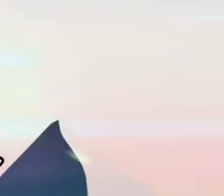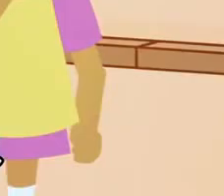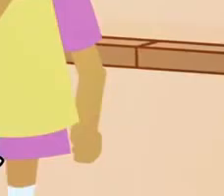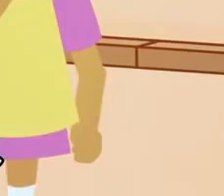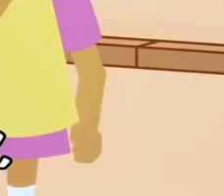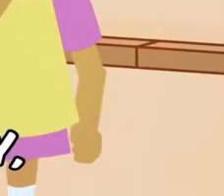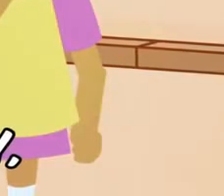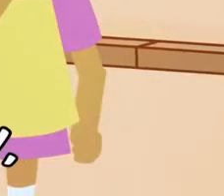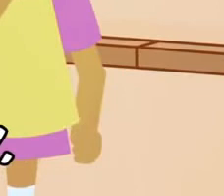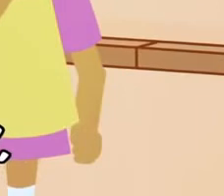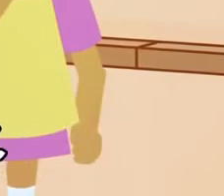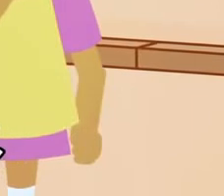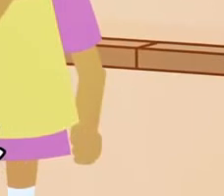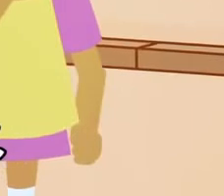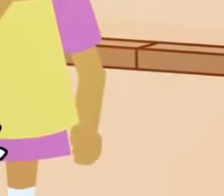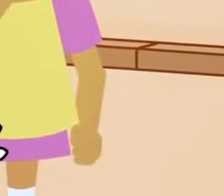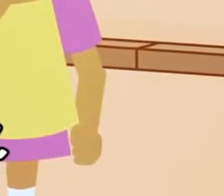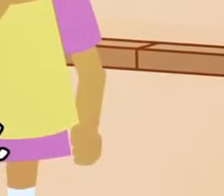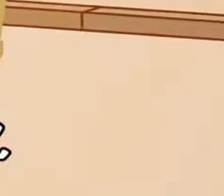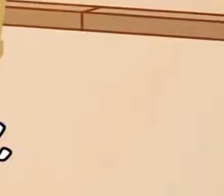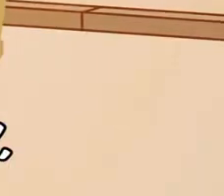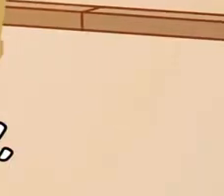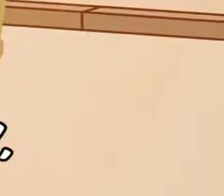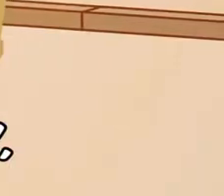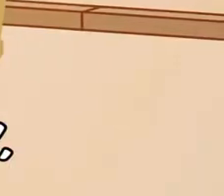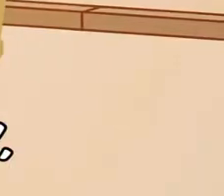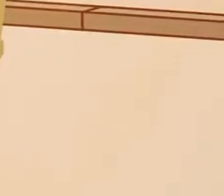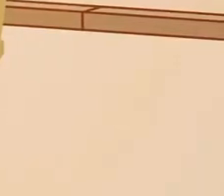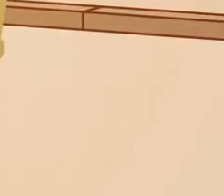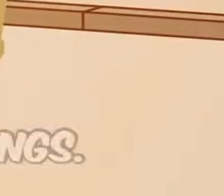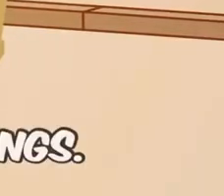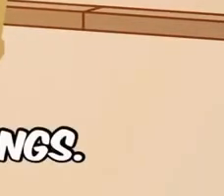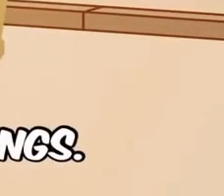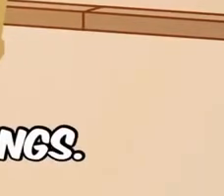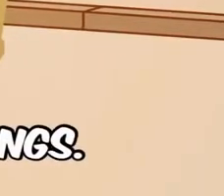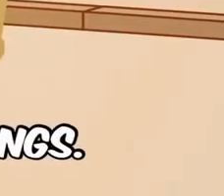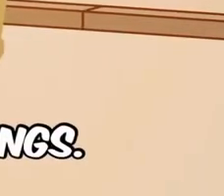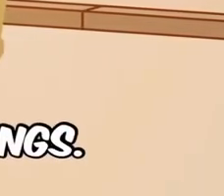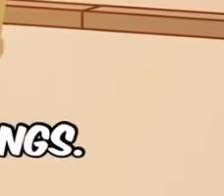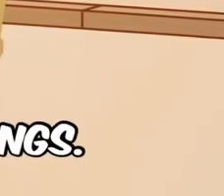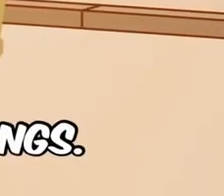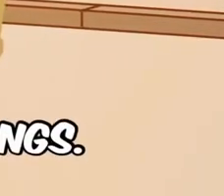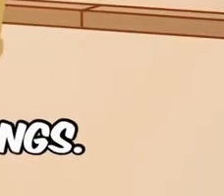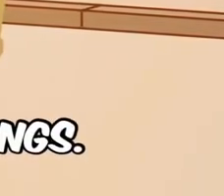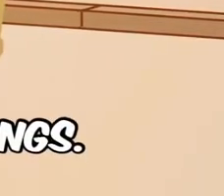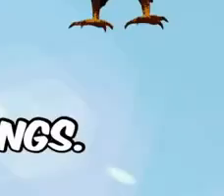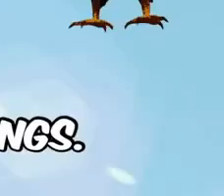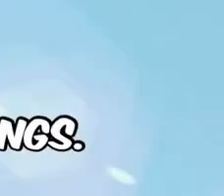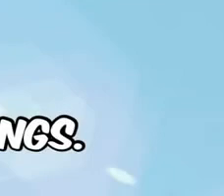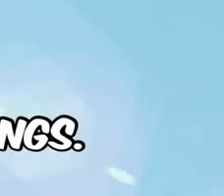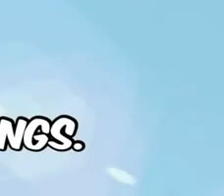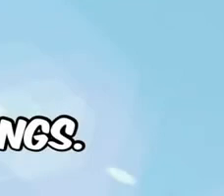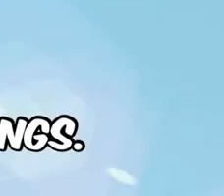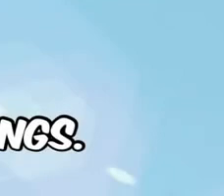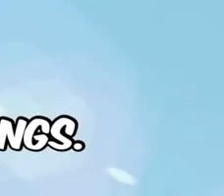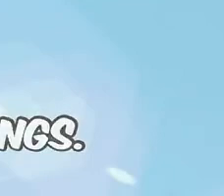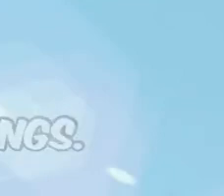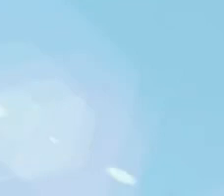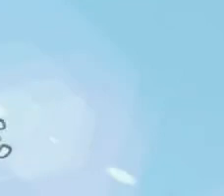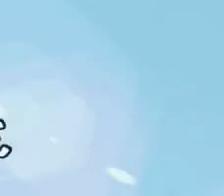wings. So come quickly, yes, come quickly. You'll find shelter underneath